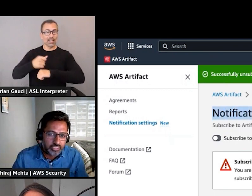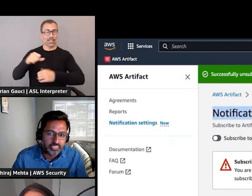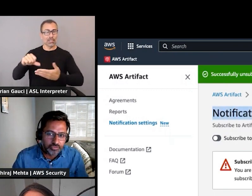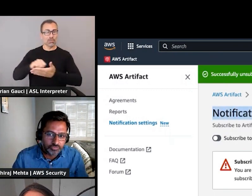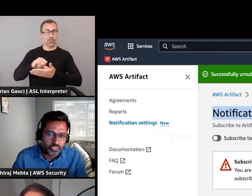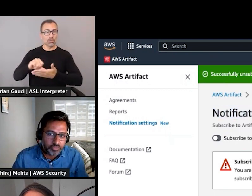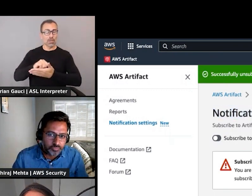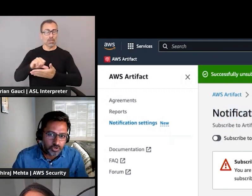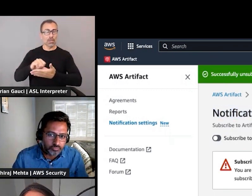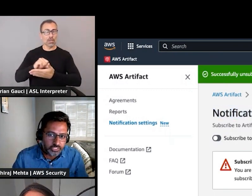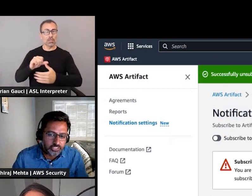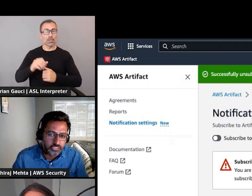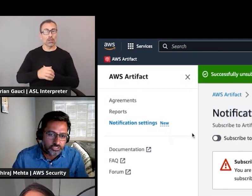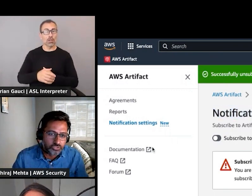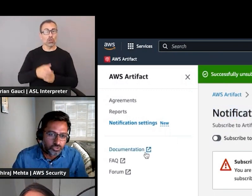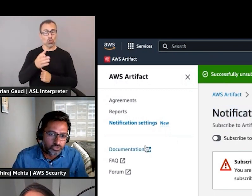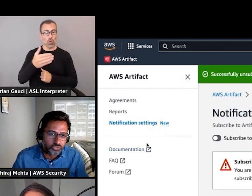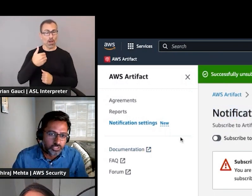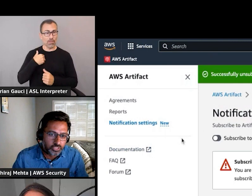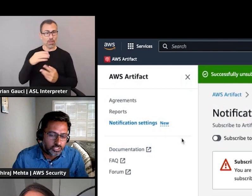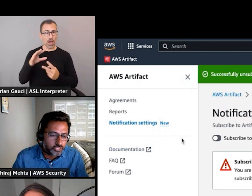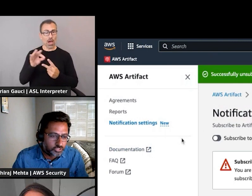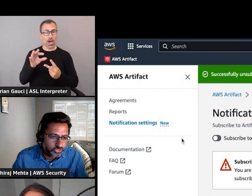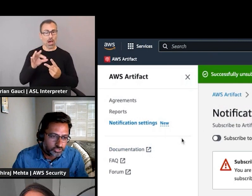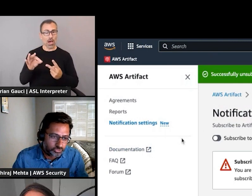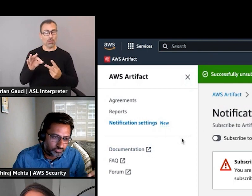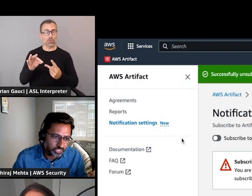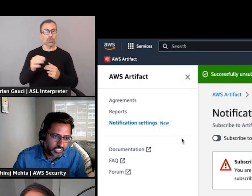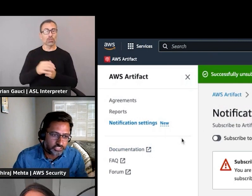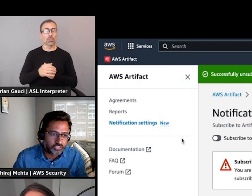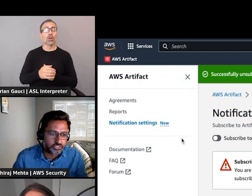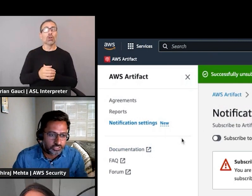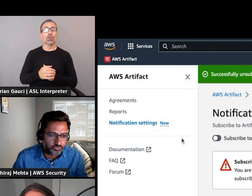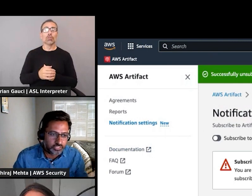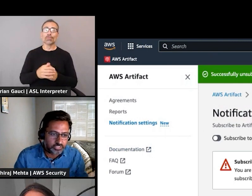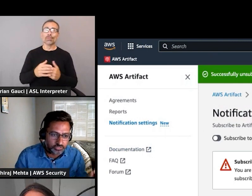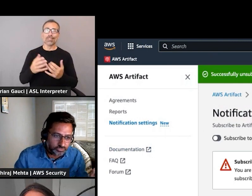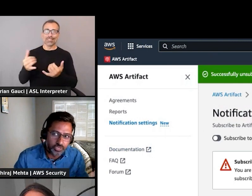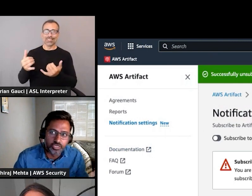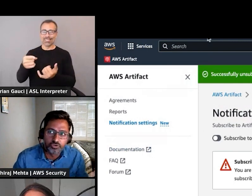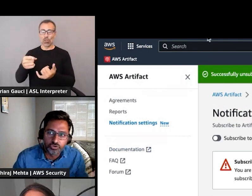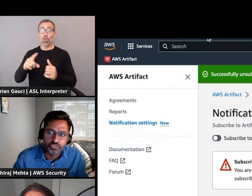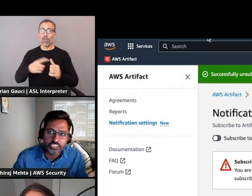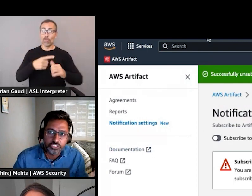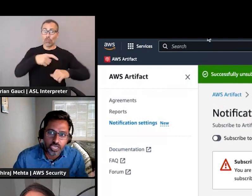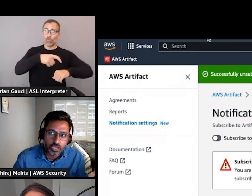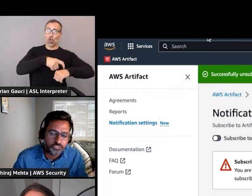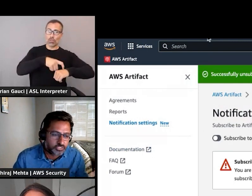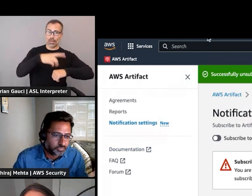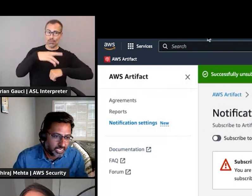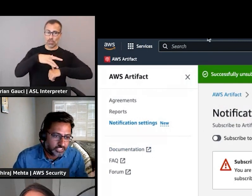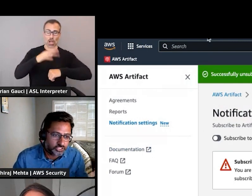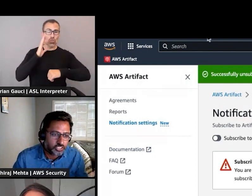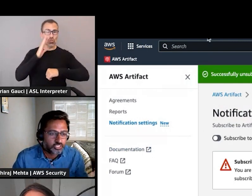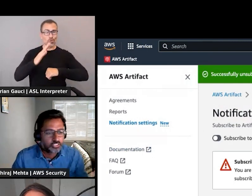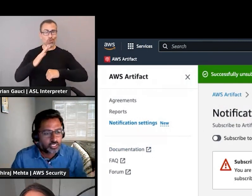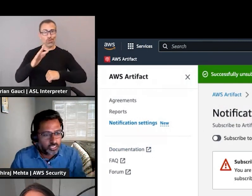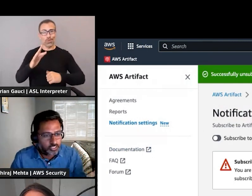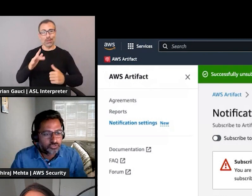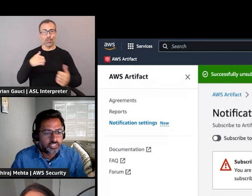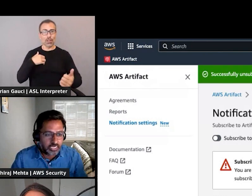time, they will be prompted to go to the user notification service notification hubs